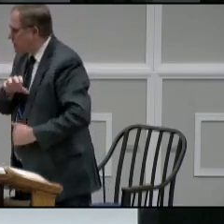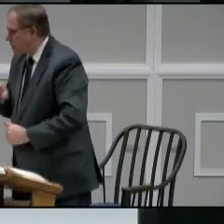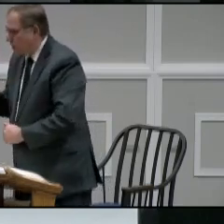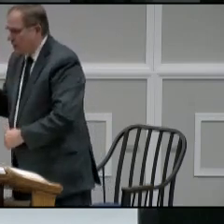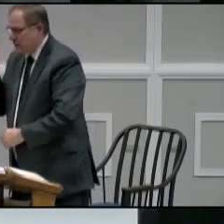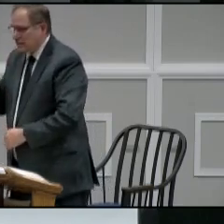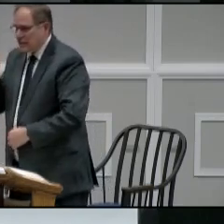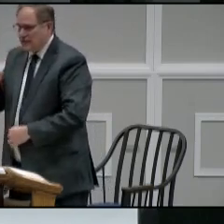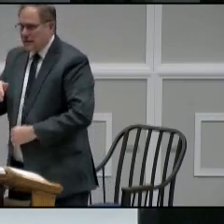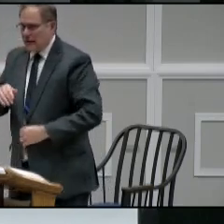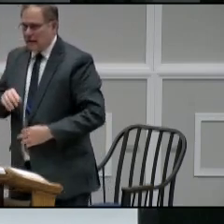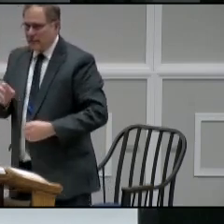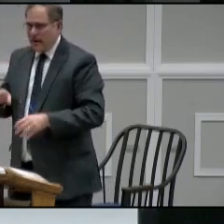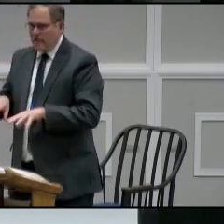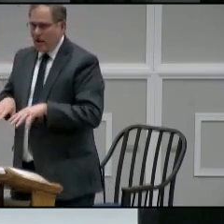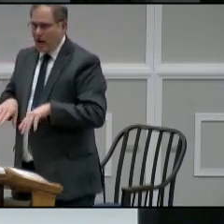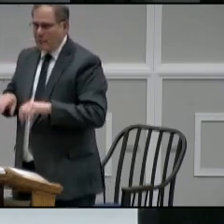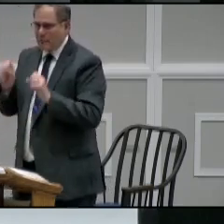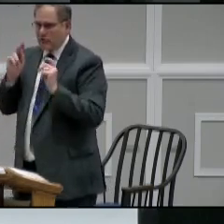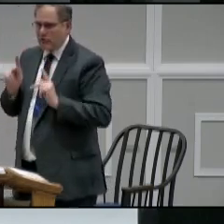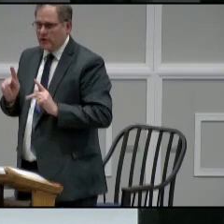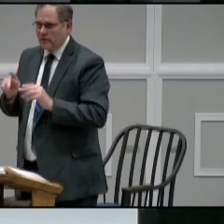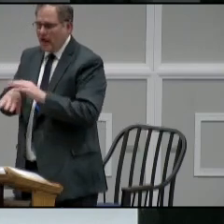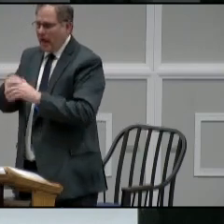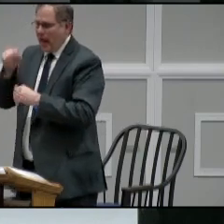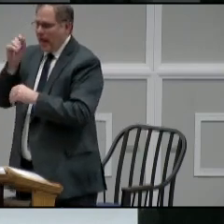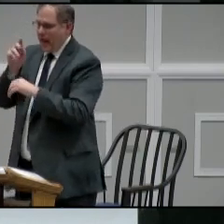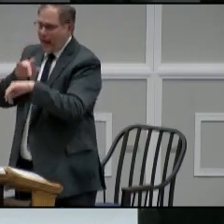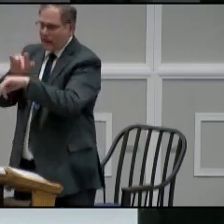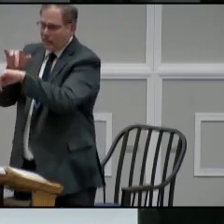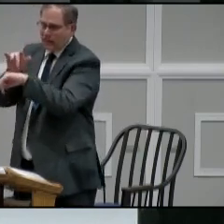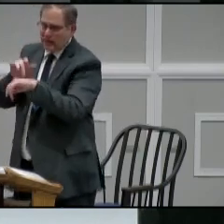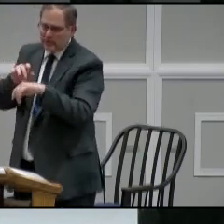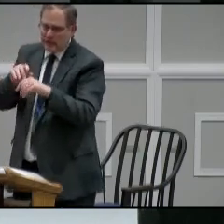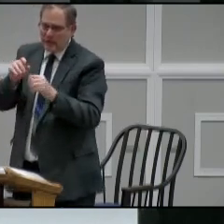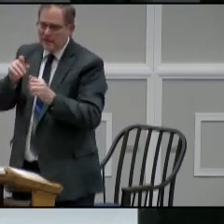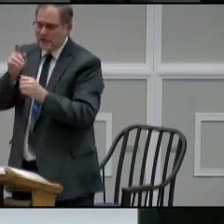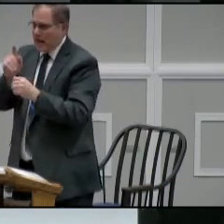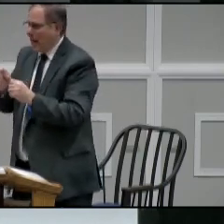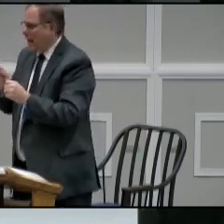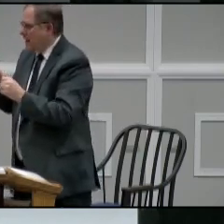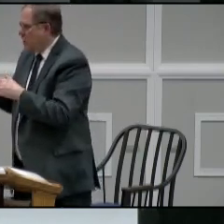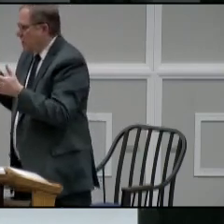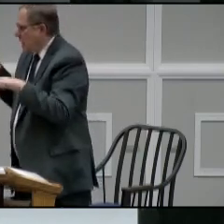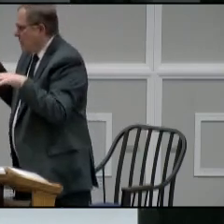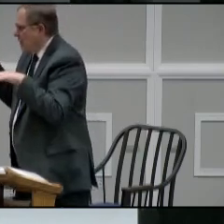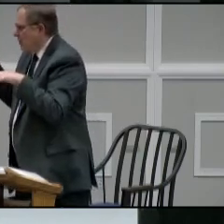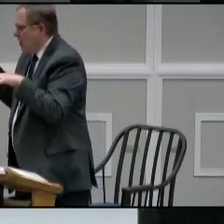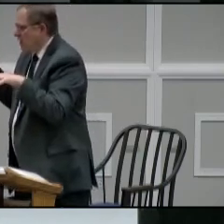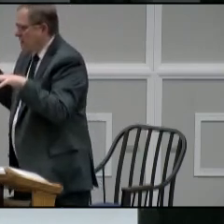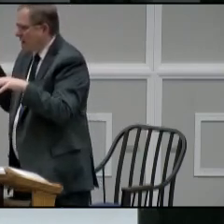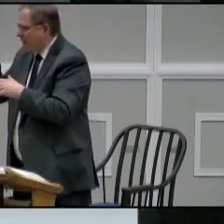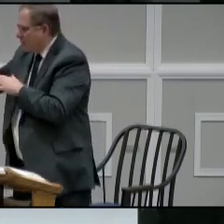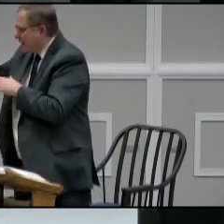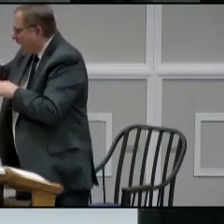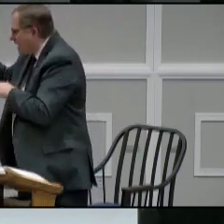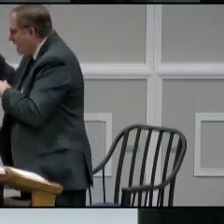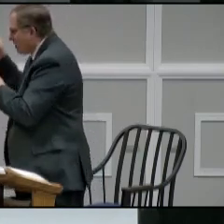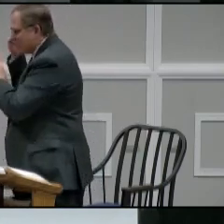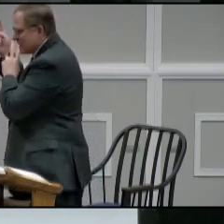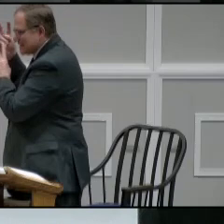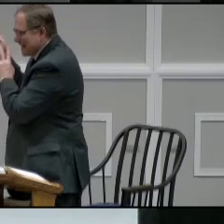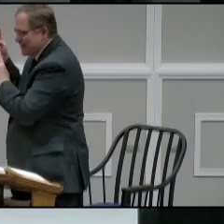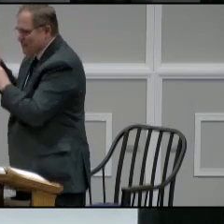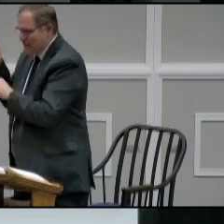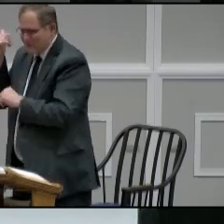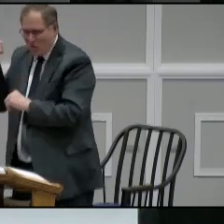with the opportunity for outreach, I would encourage you to jump in and get involved. Say, man, I'm a little nervous. I don't know, but I've never done anything like that before.